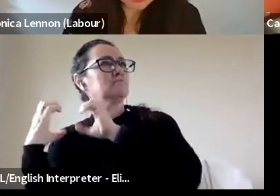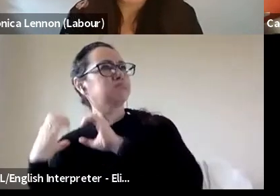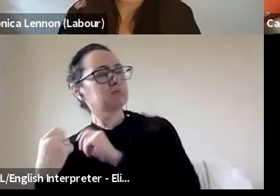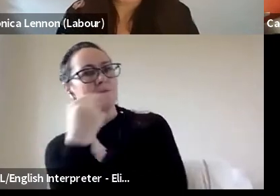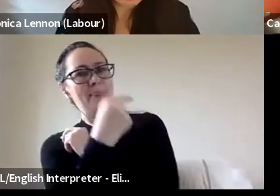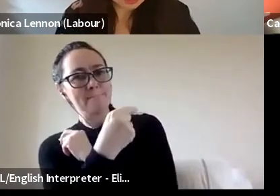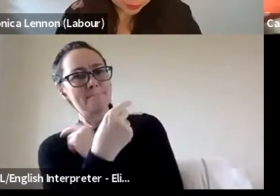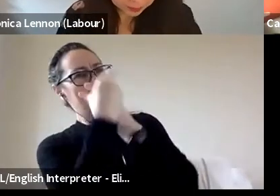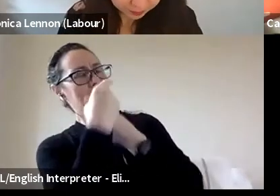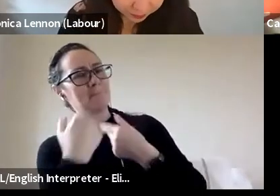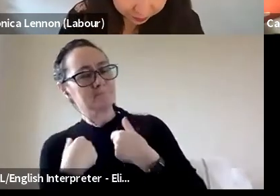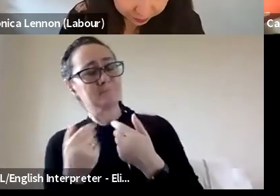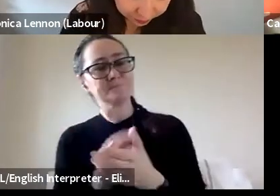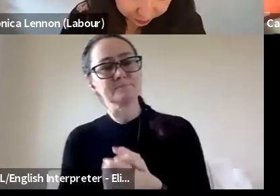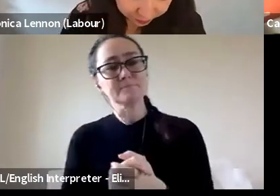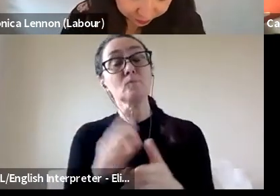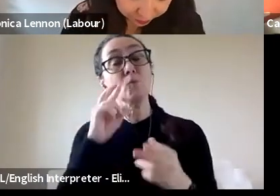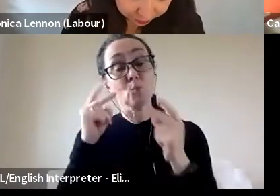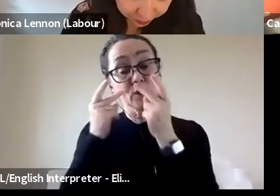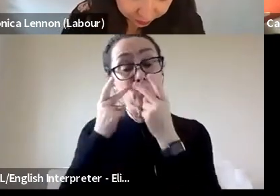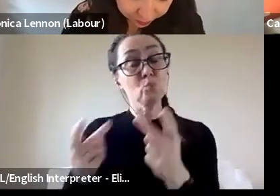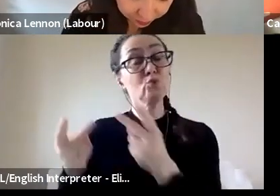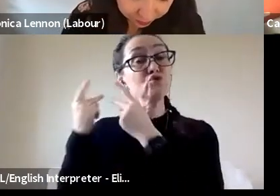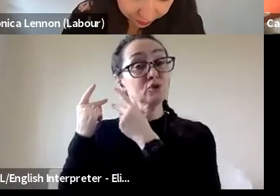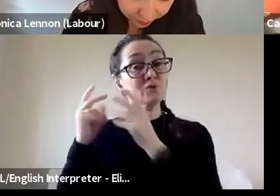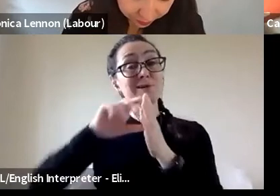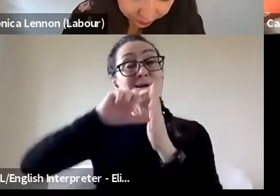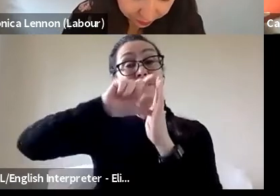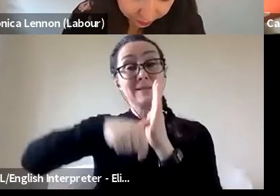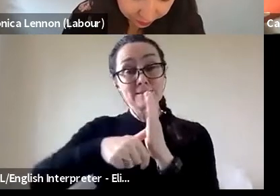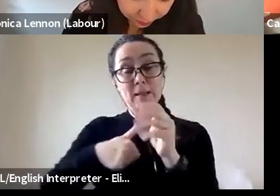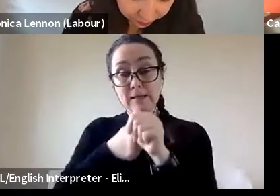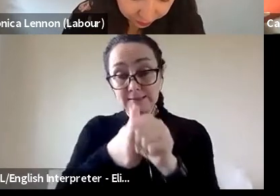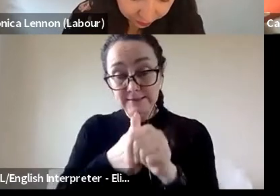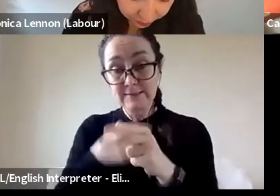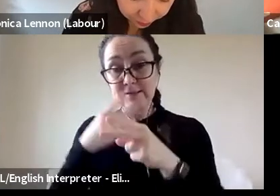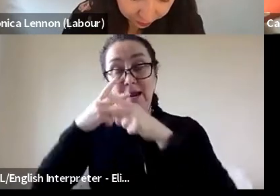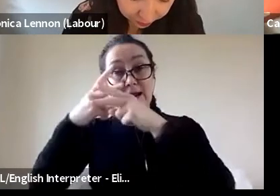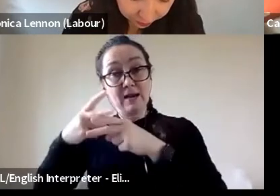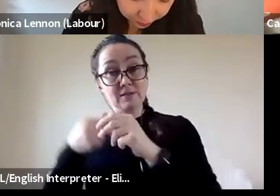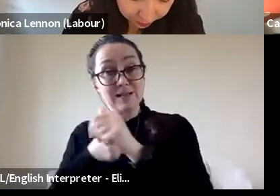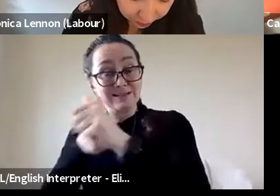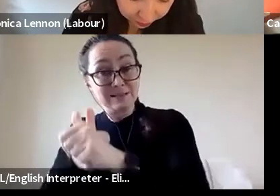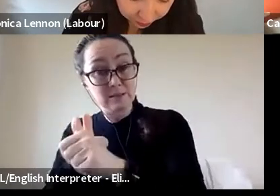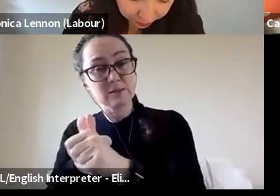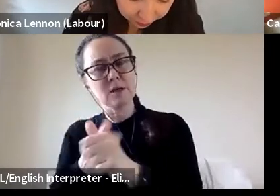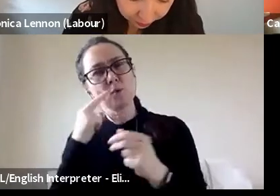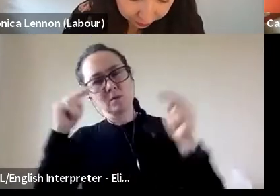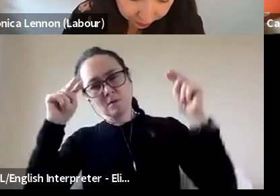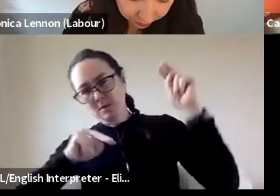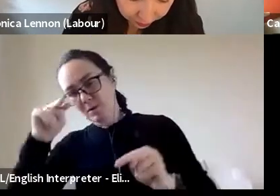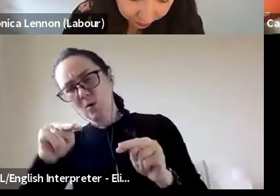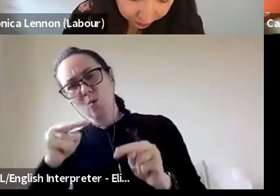We would institute a review of disability assistance and carers assistance, which would examine what changes are needed to ensure